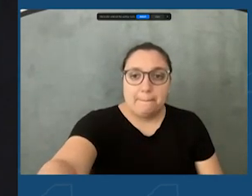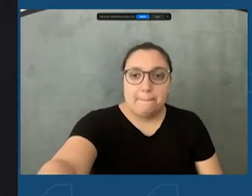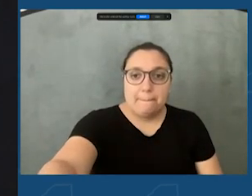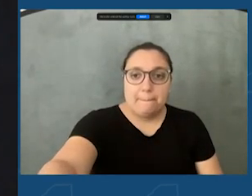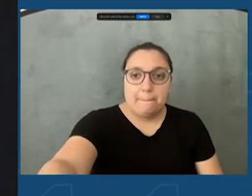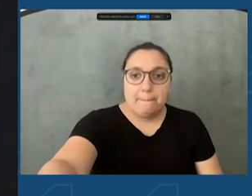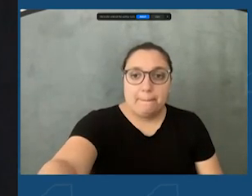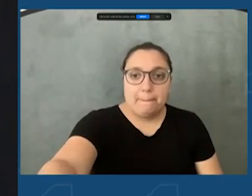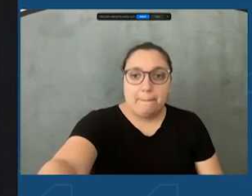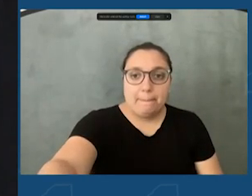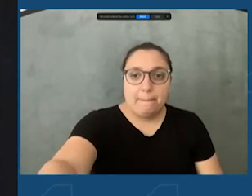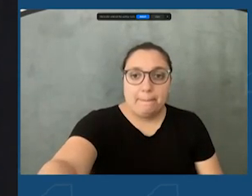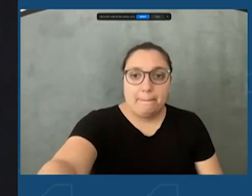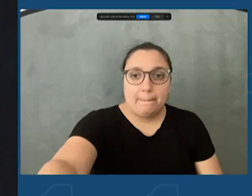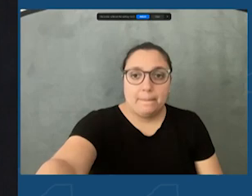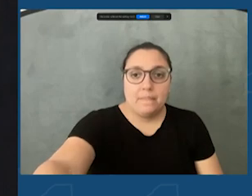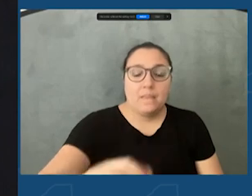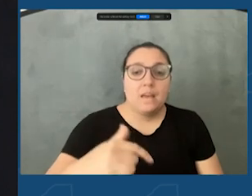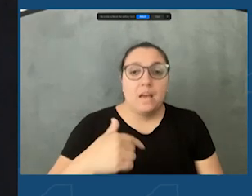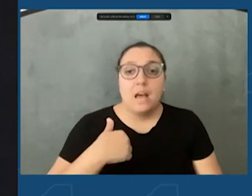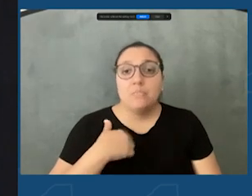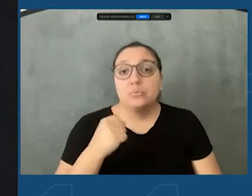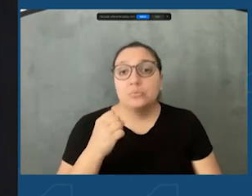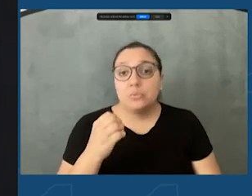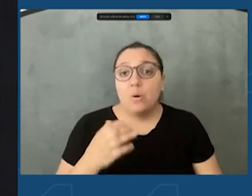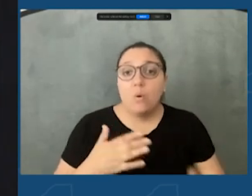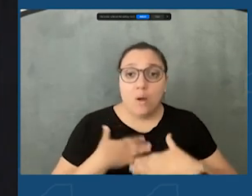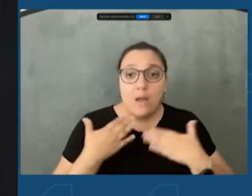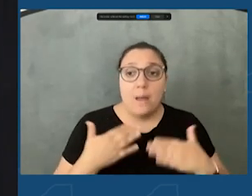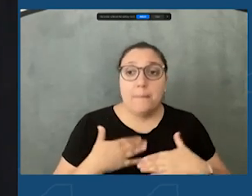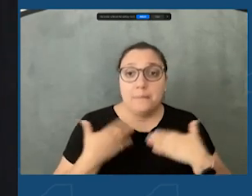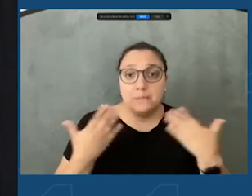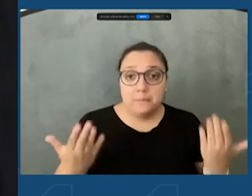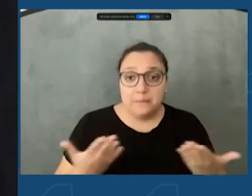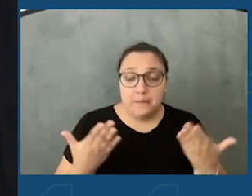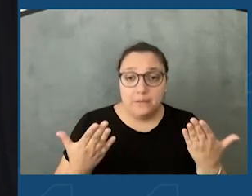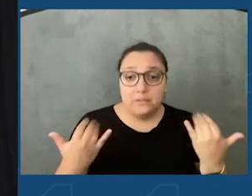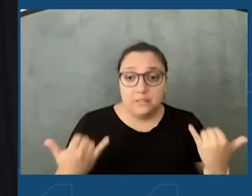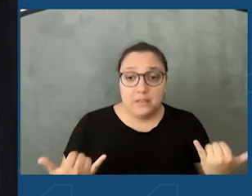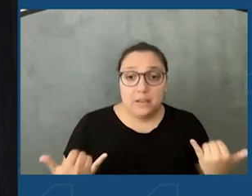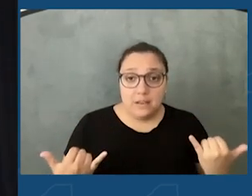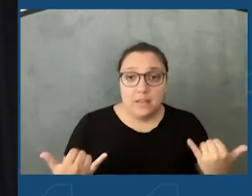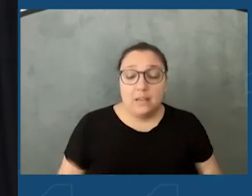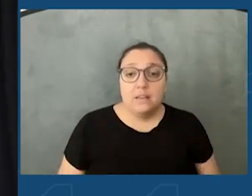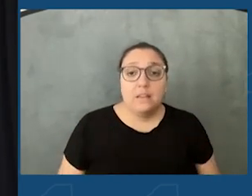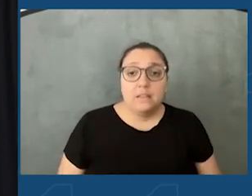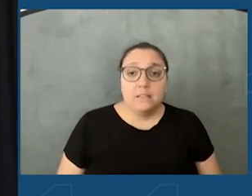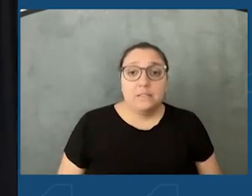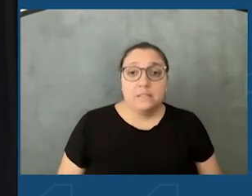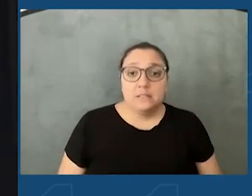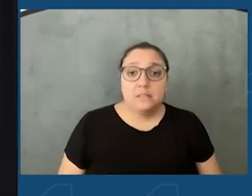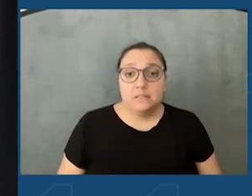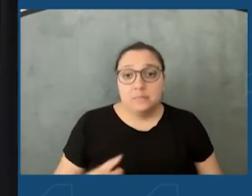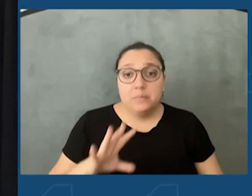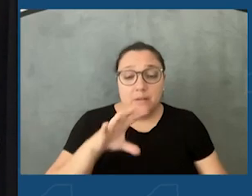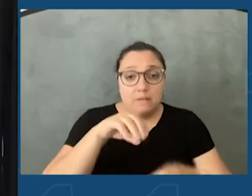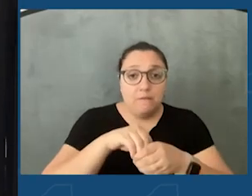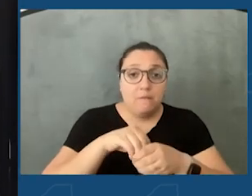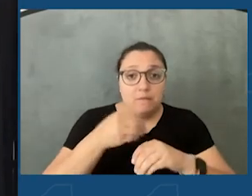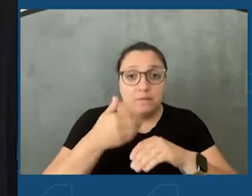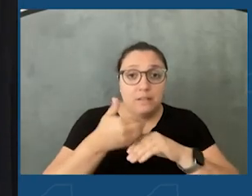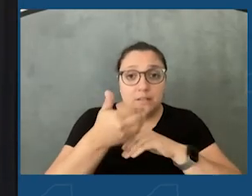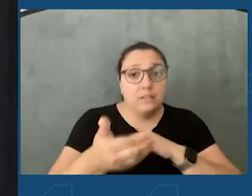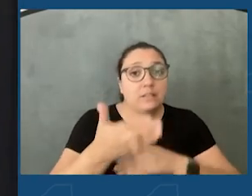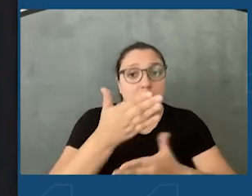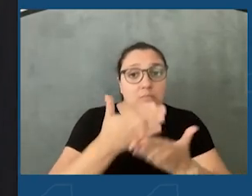happy to be here for this major announcement and to witness the next development in this new chapter of Ulster County's economic